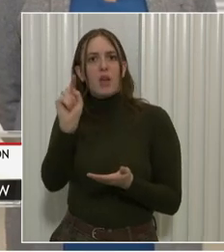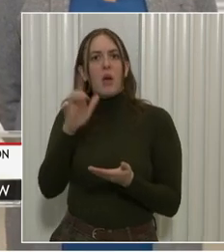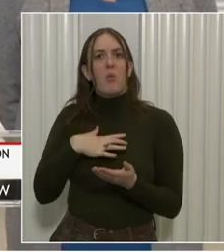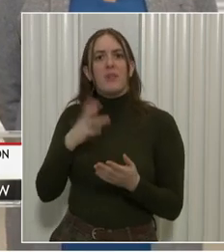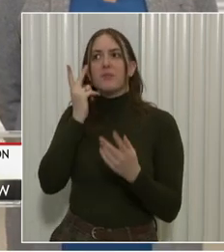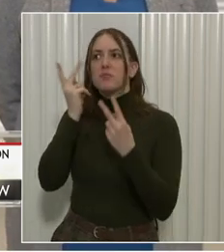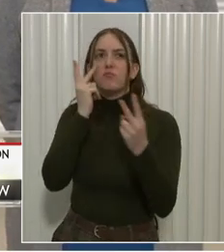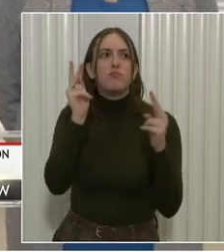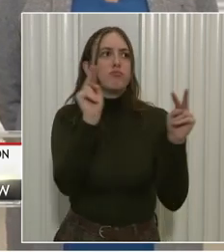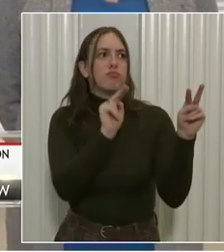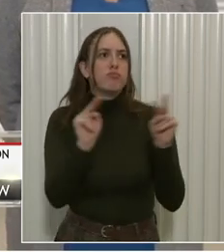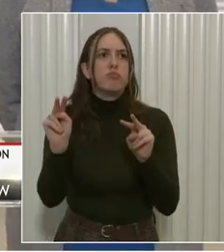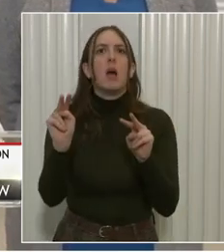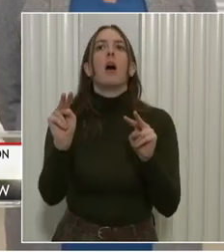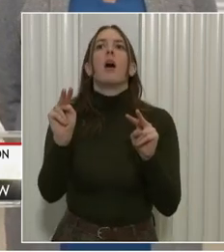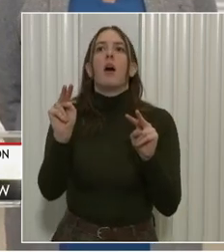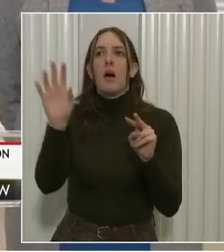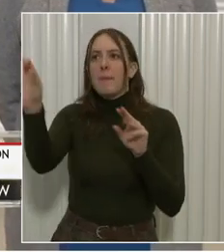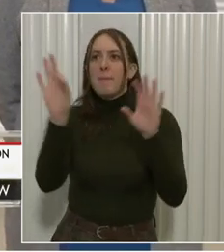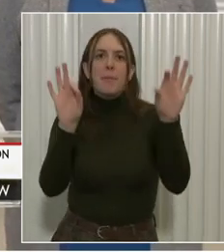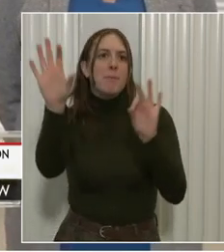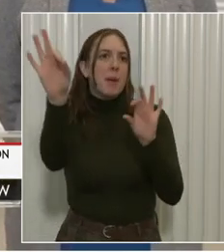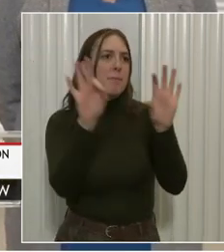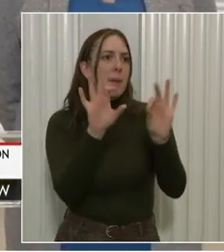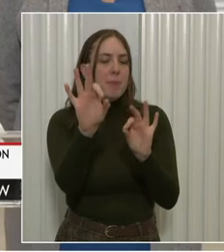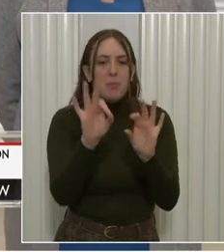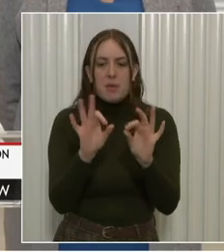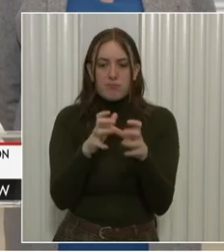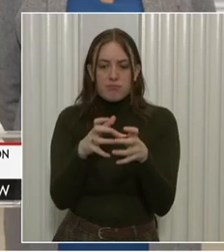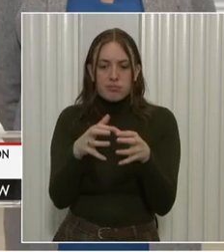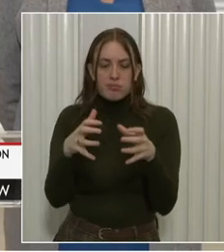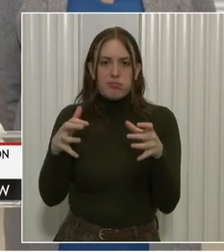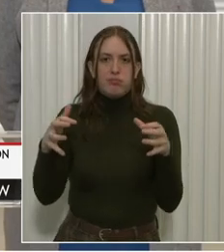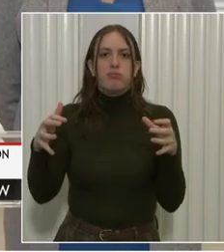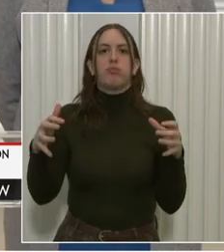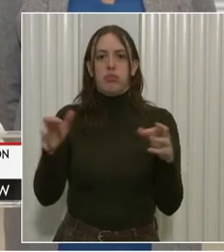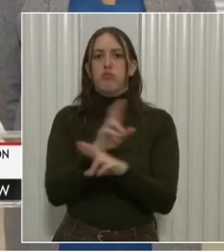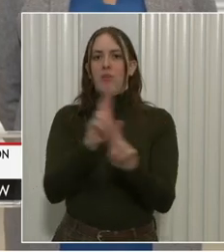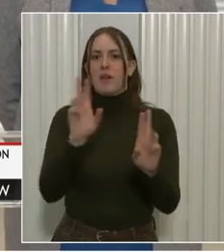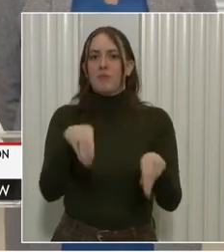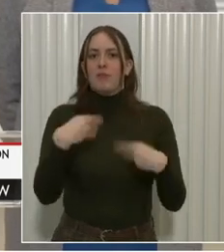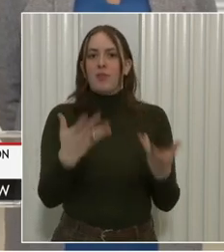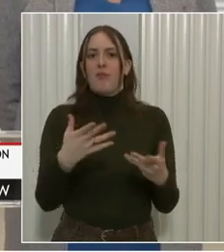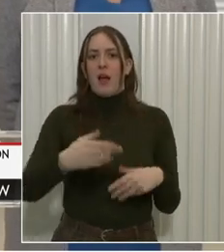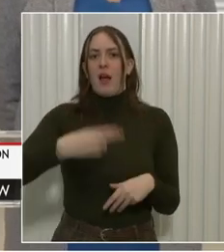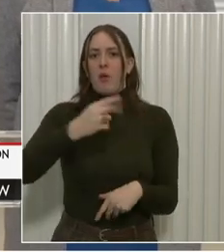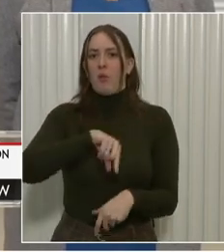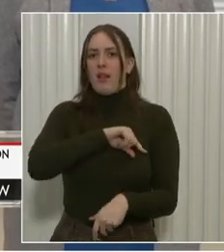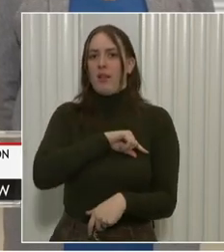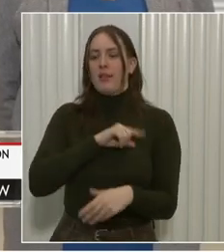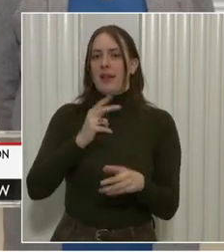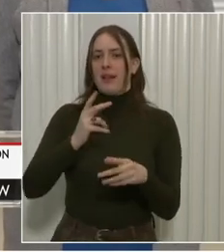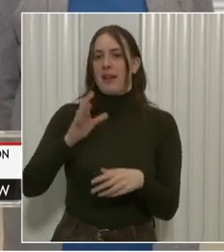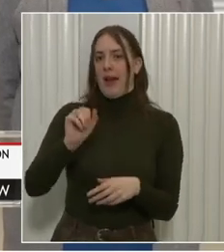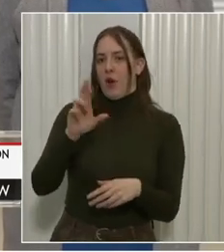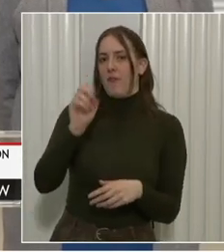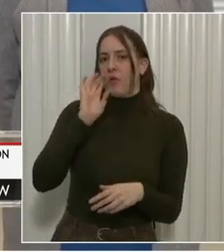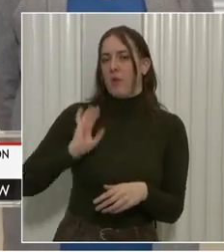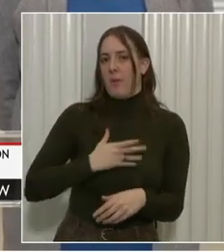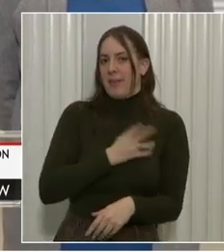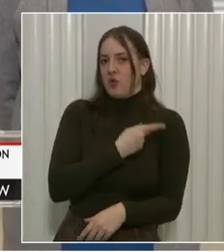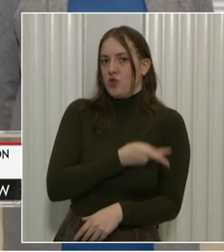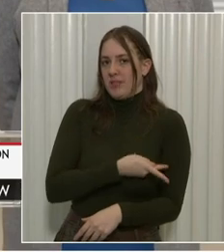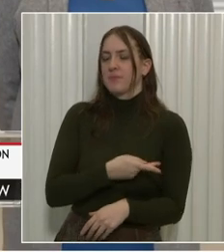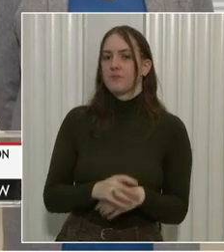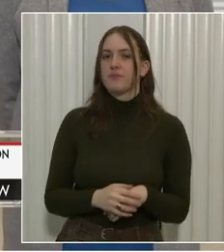we've learned from them, and I think we're ready to bring this high level of care to our patients. Just to follow up on that, is there anything, what's